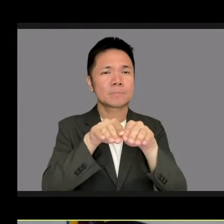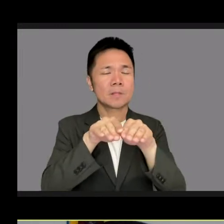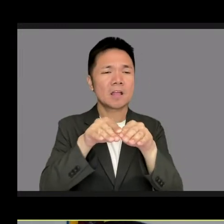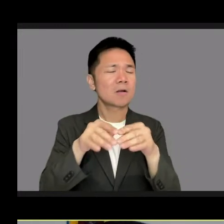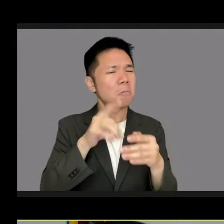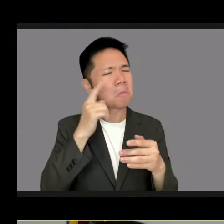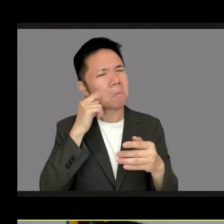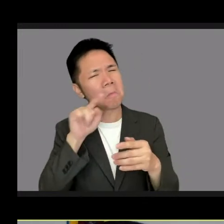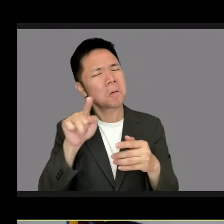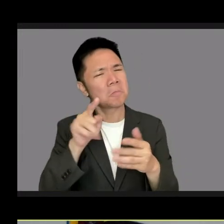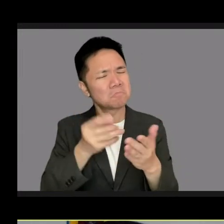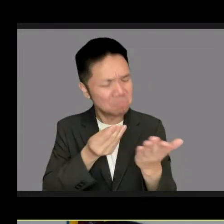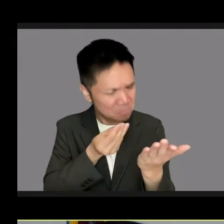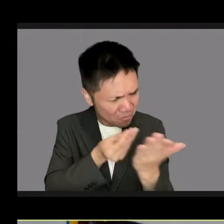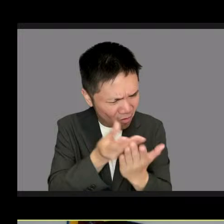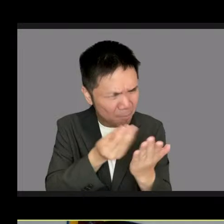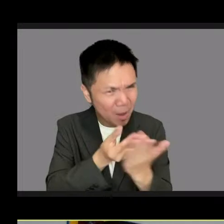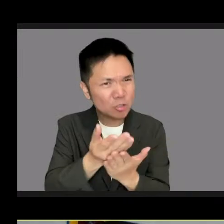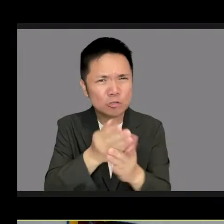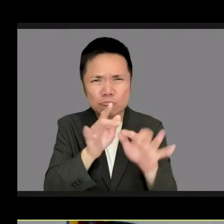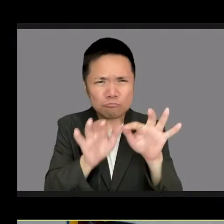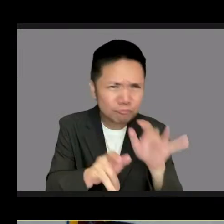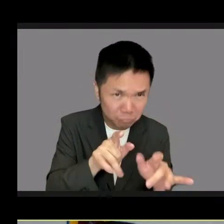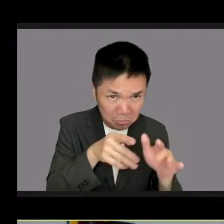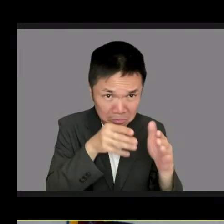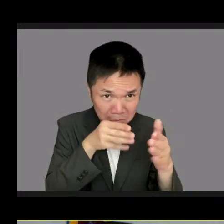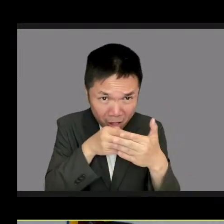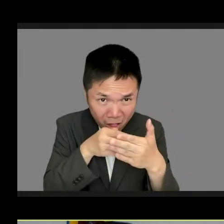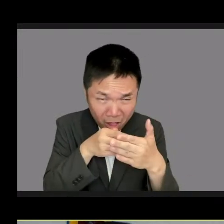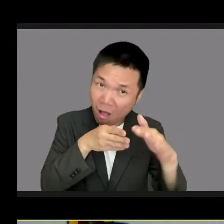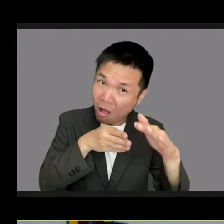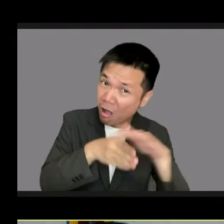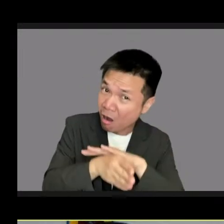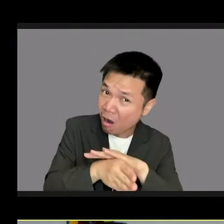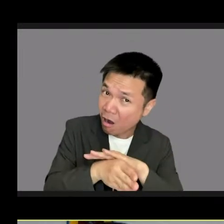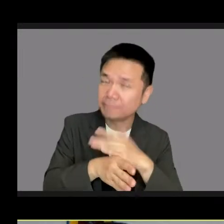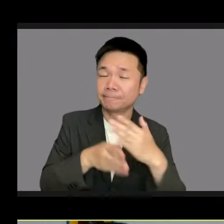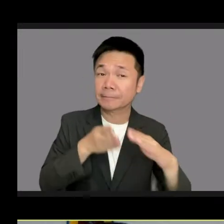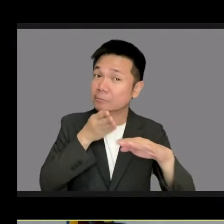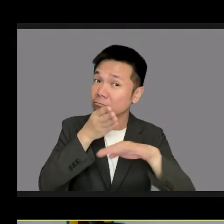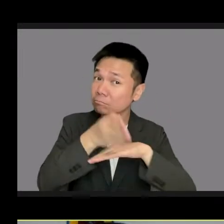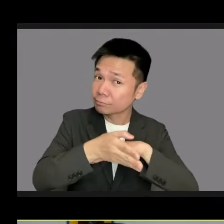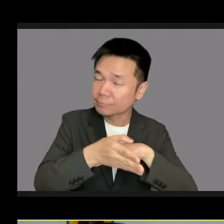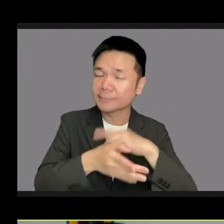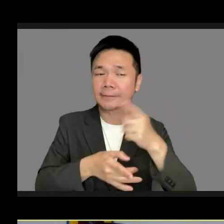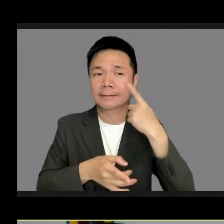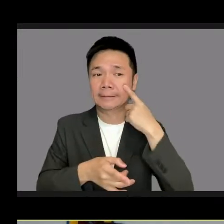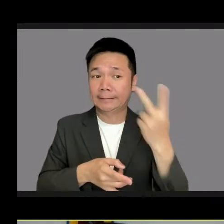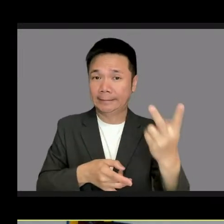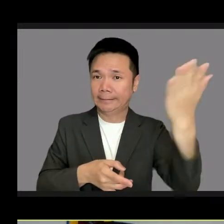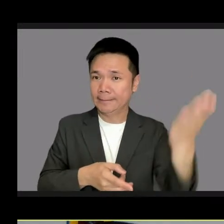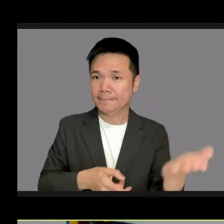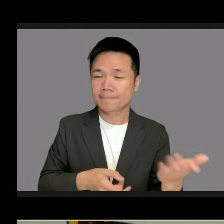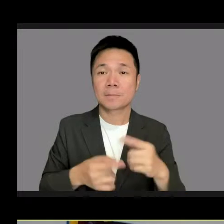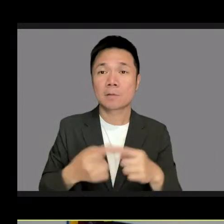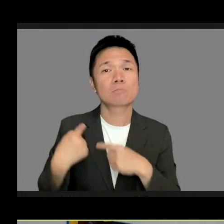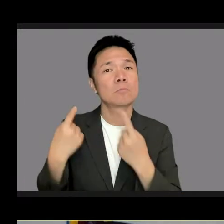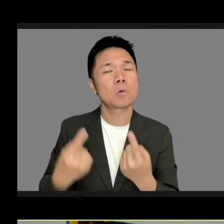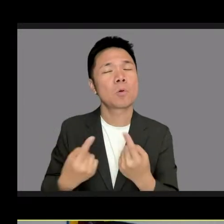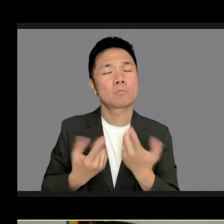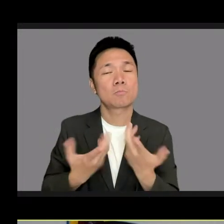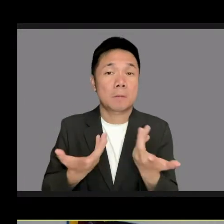our contents are. And so this is just a small history of the last